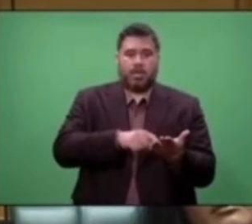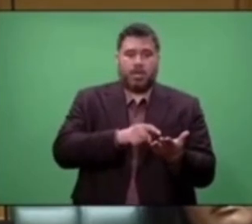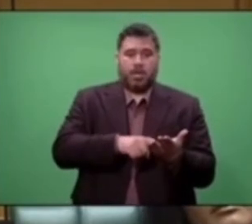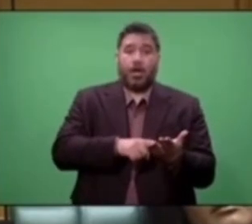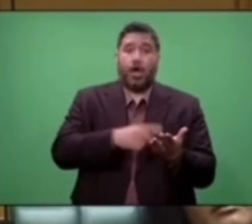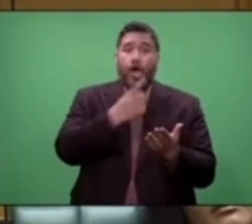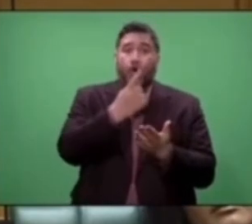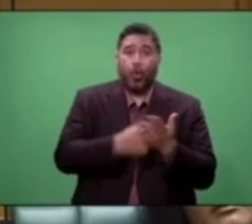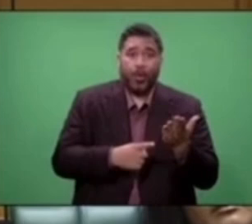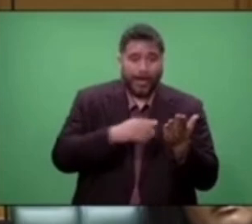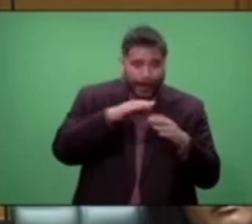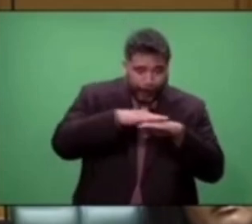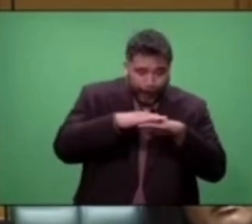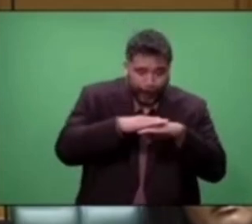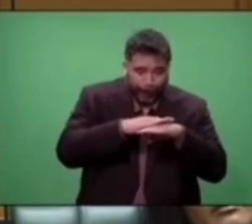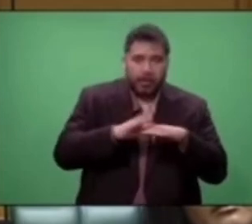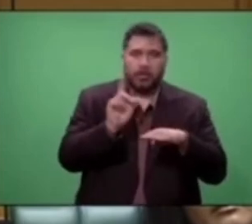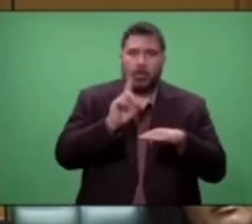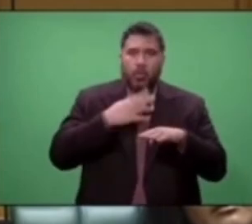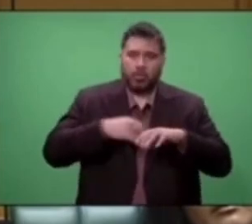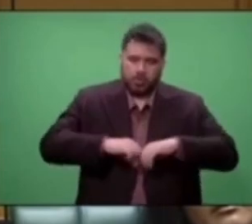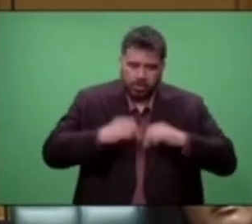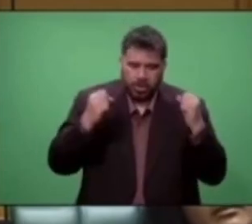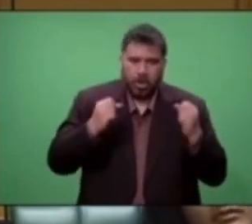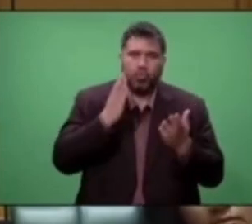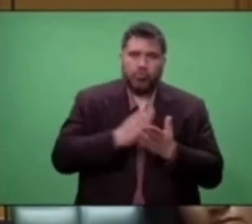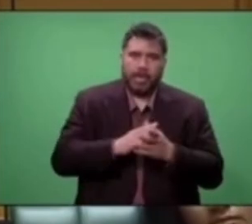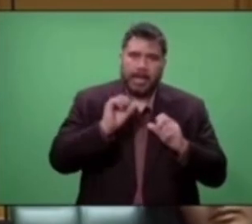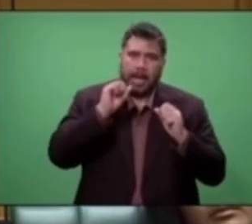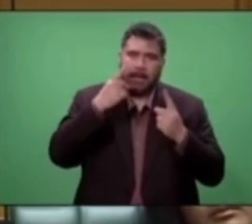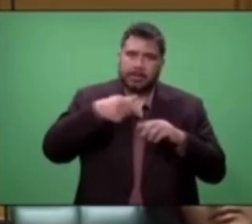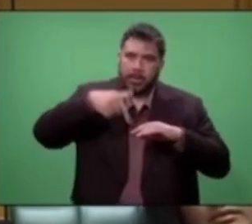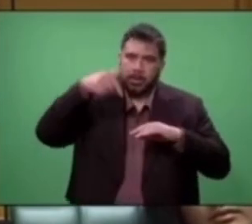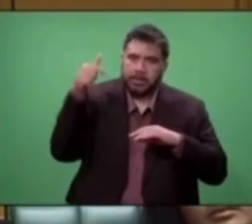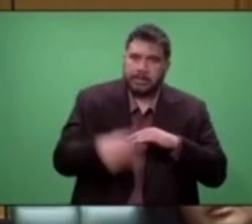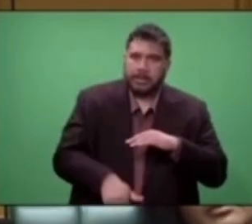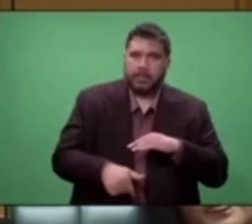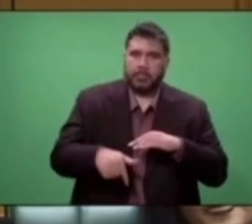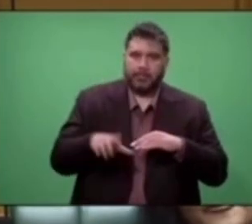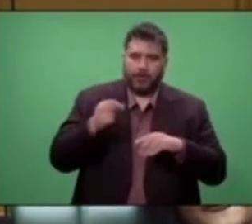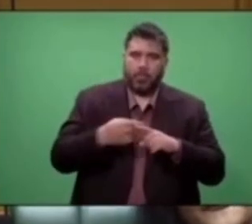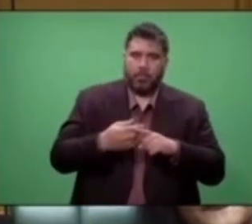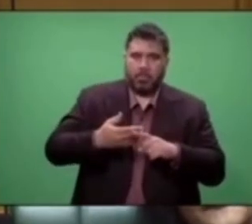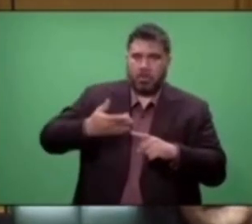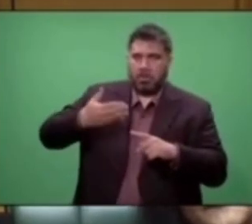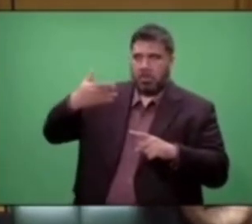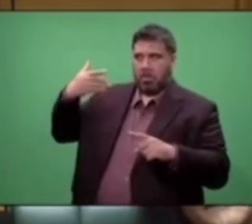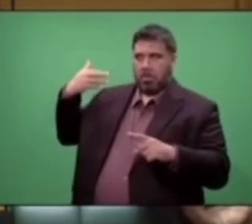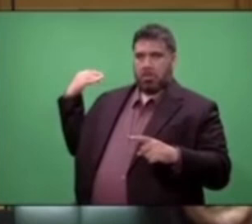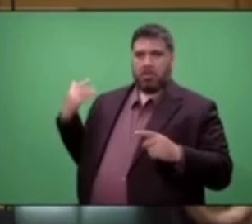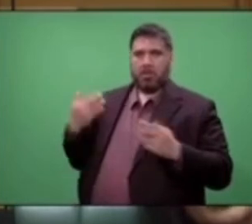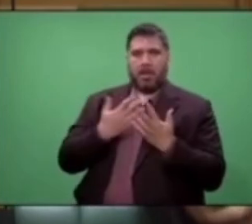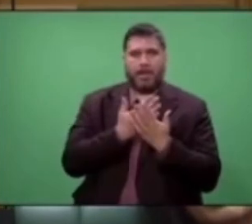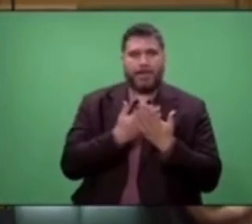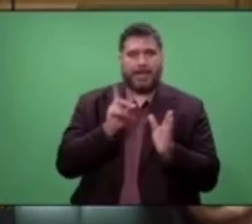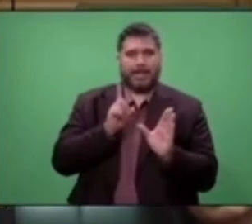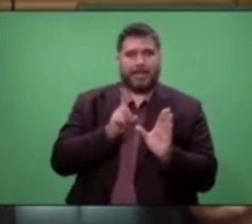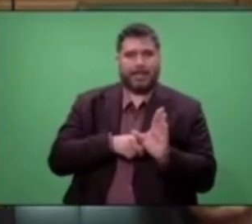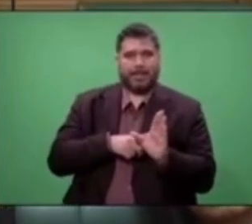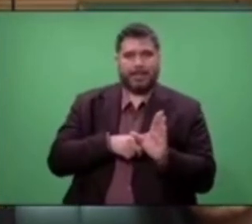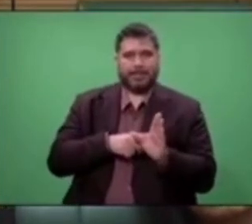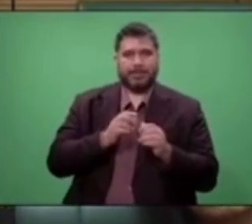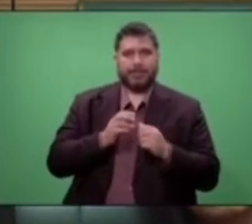letters and numbers on the paper. That we see the sickening irony of the phrase